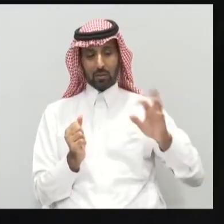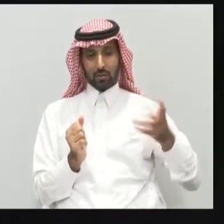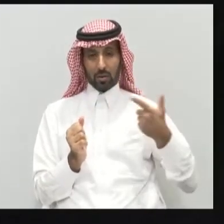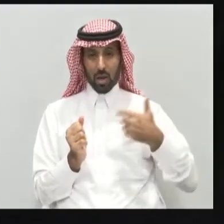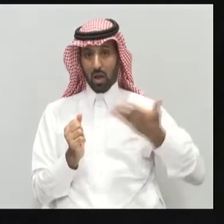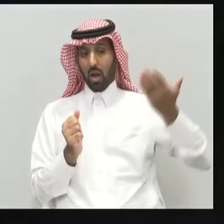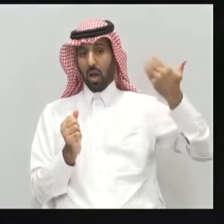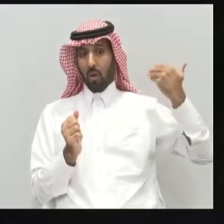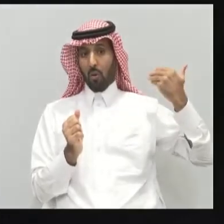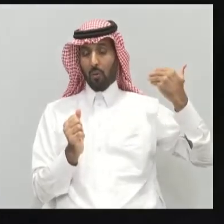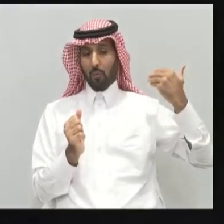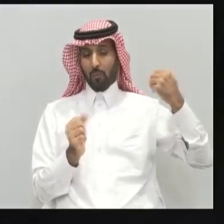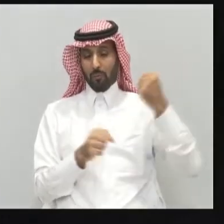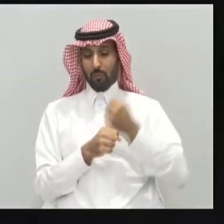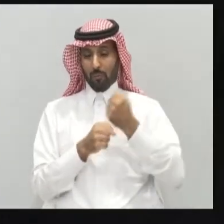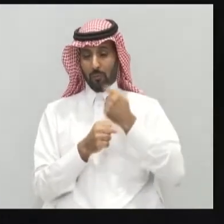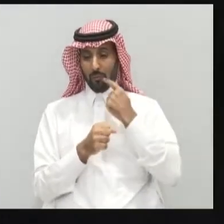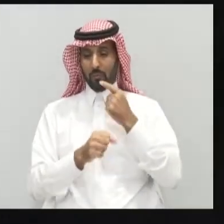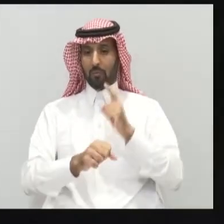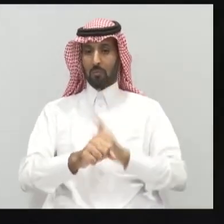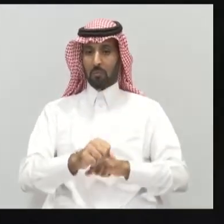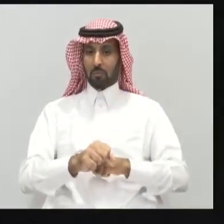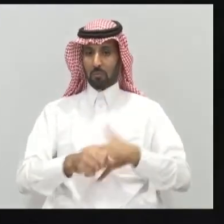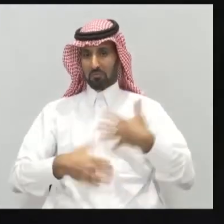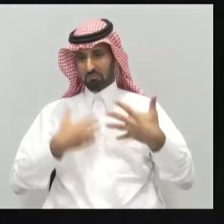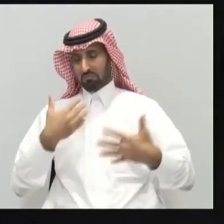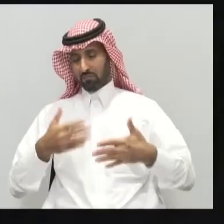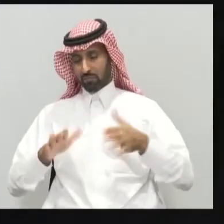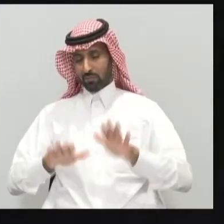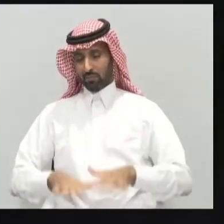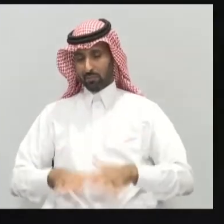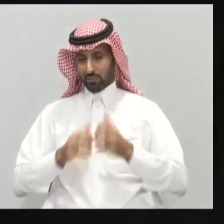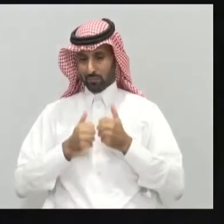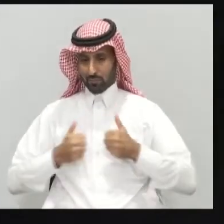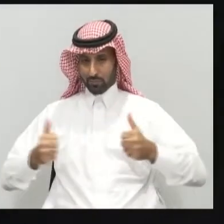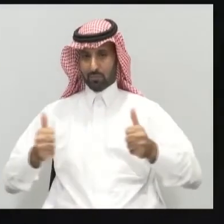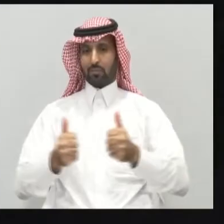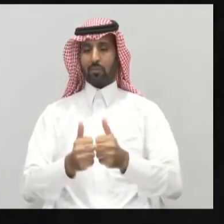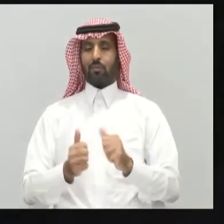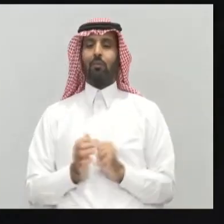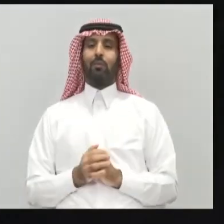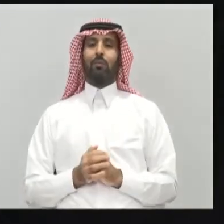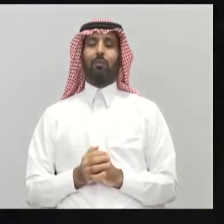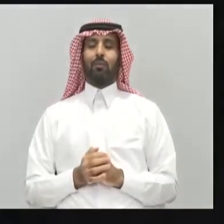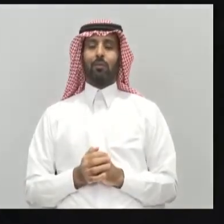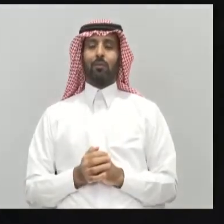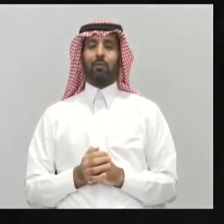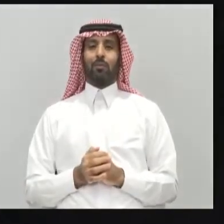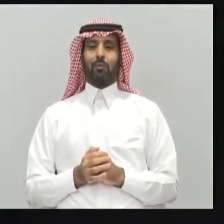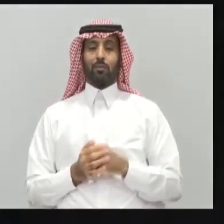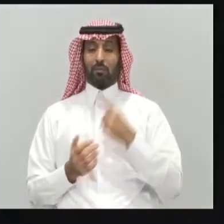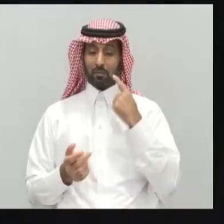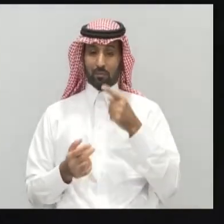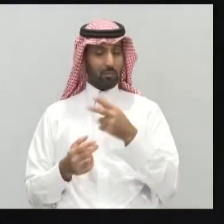I used to spend more time with my family. This is another example. Excellent.